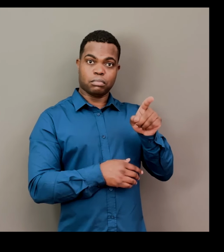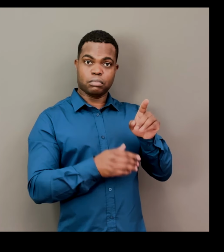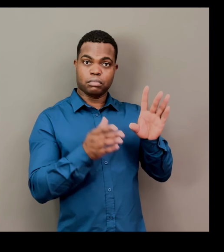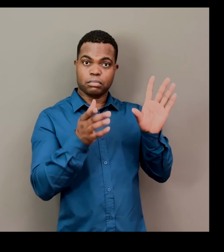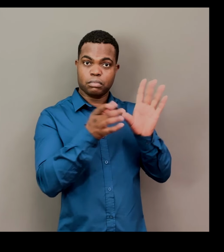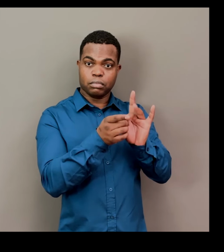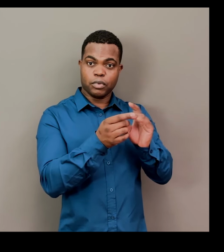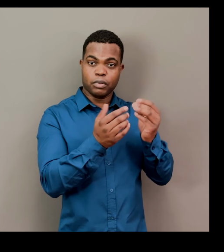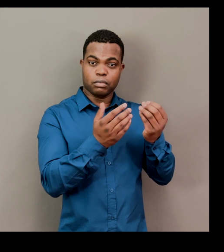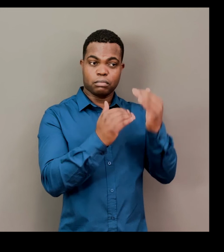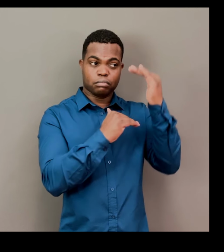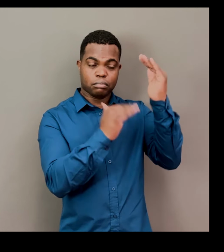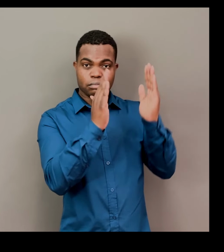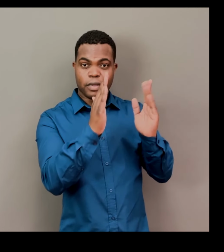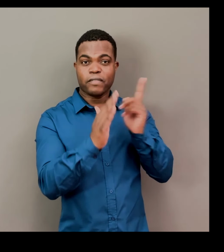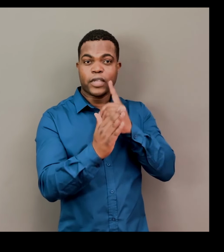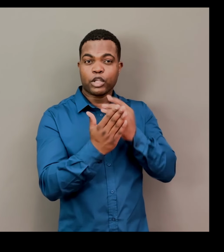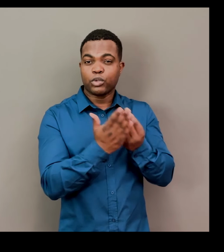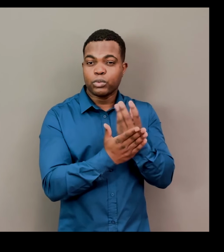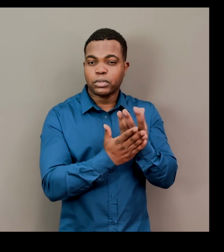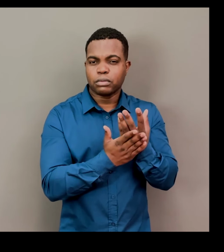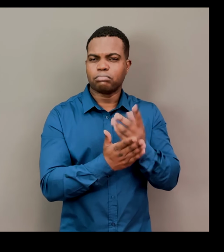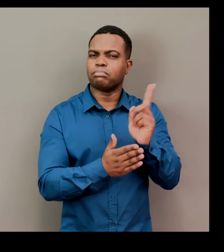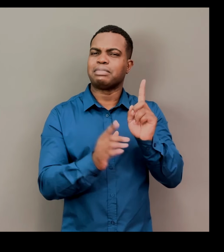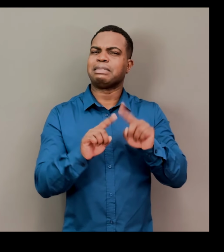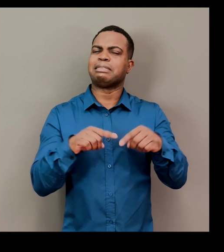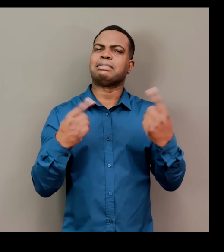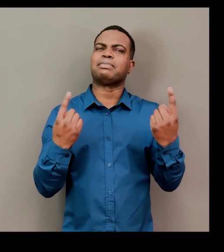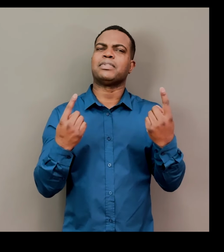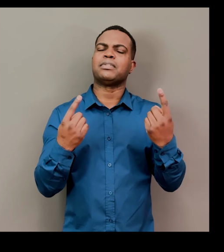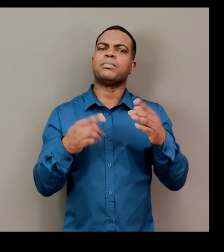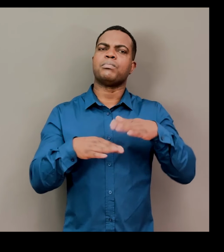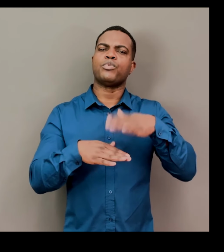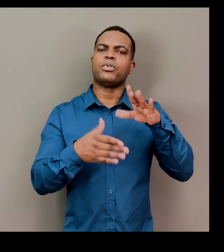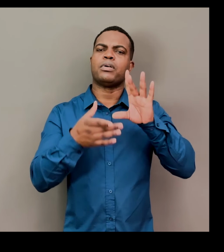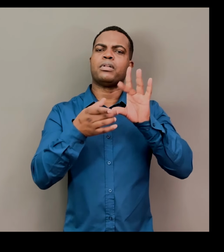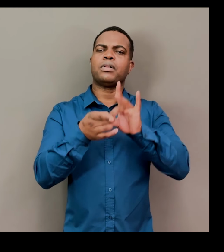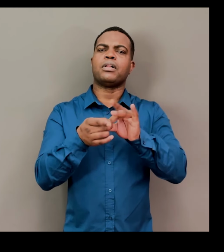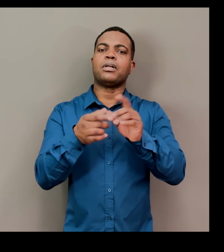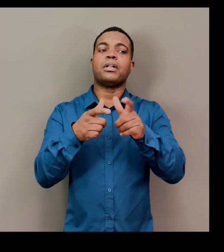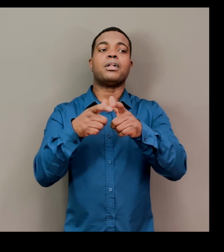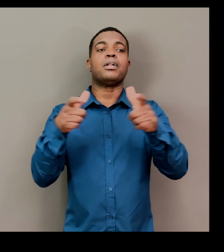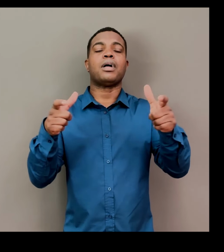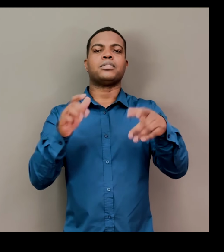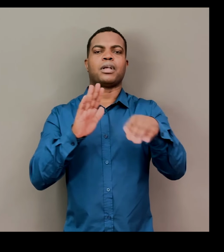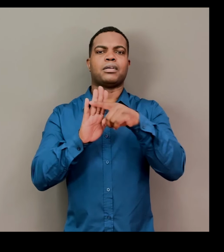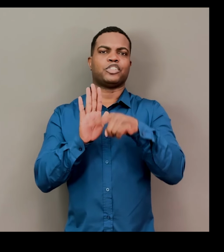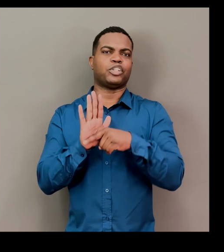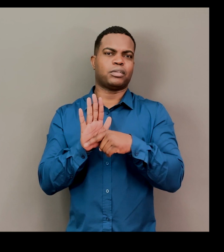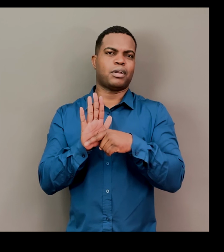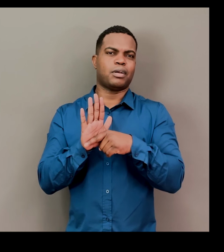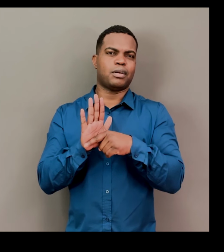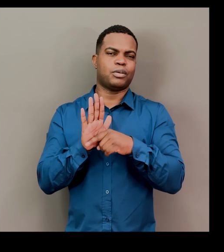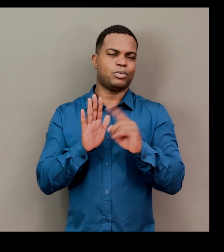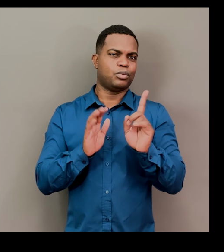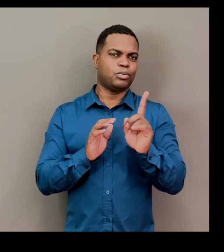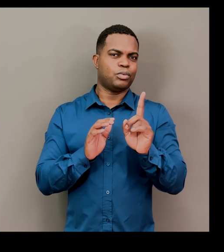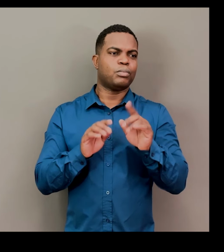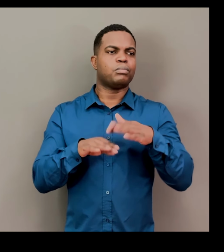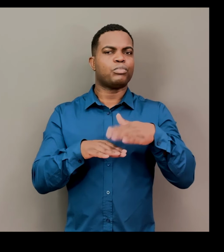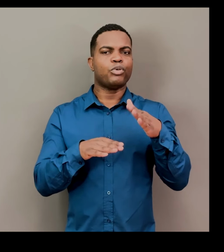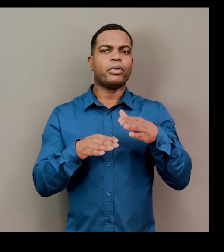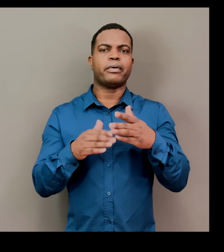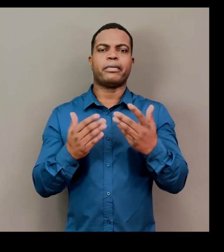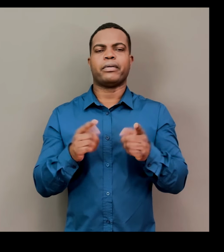are usually financial, not political, and it is usually not tied to a larger agenda.